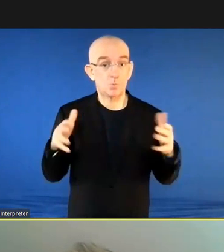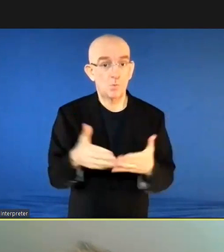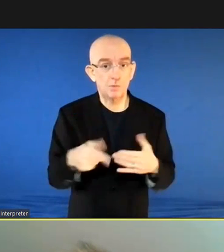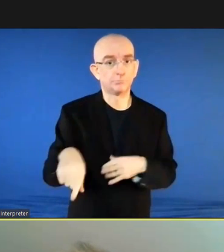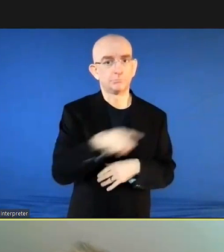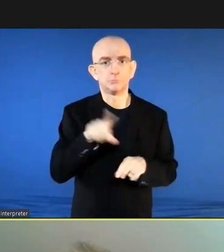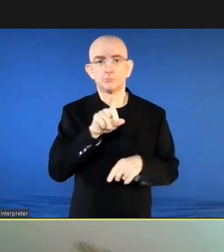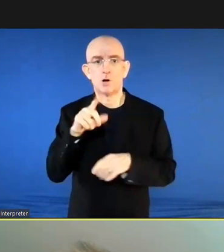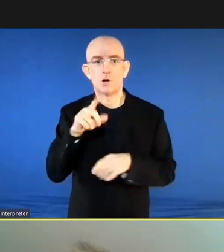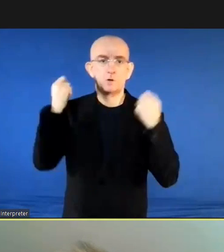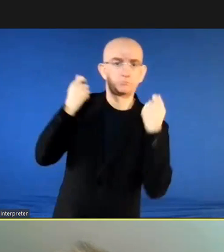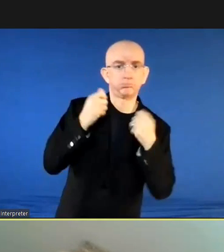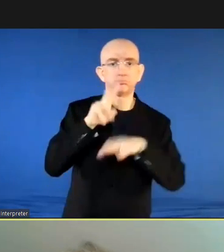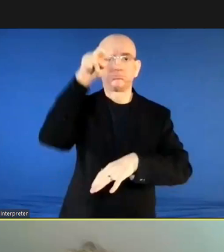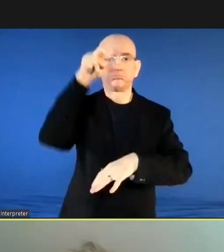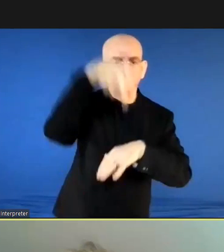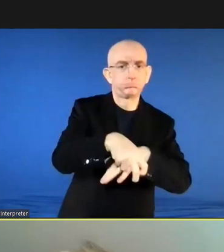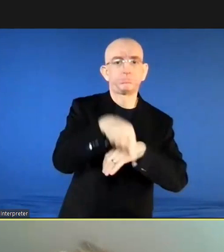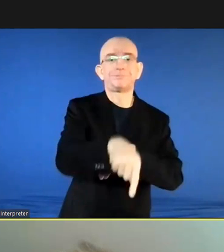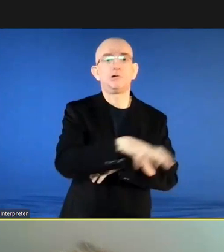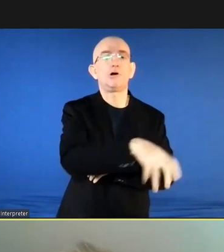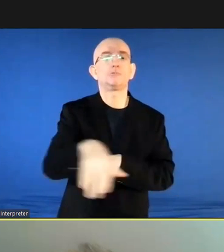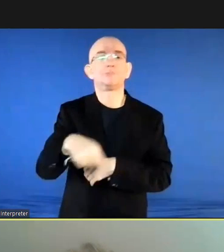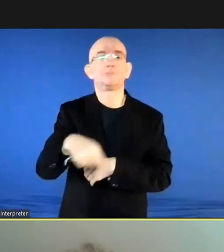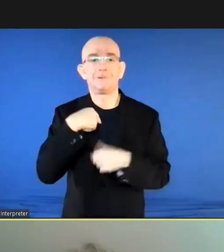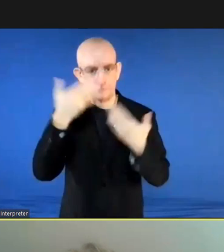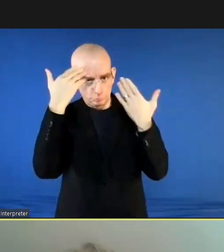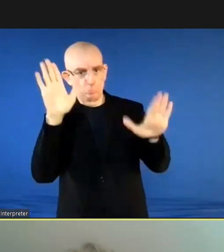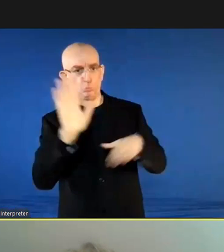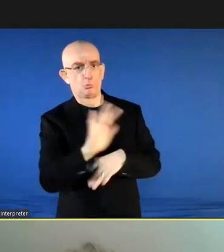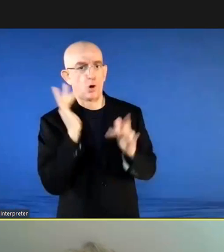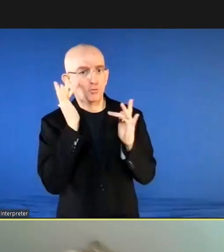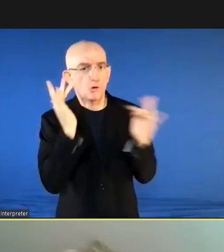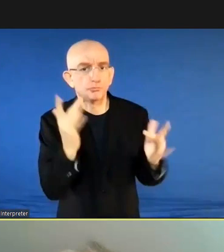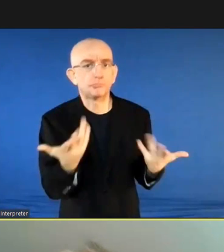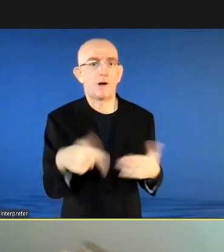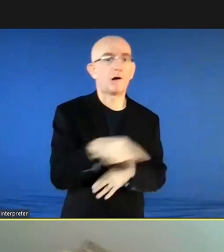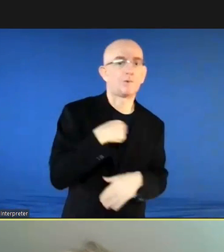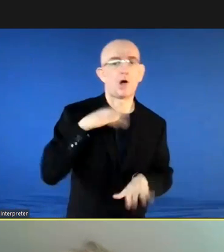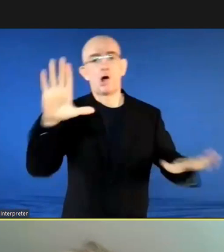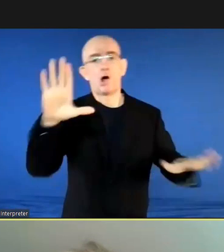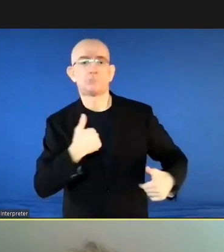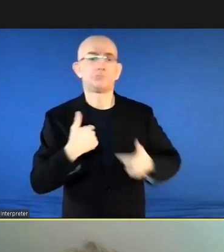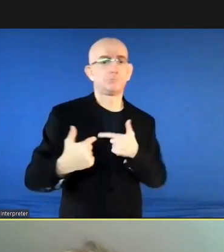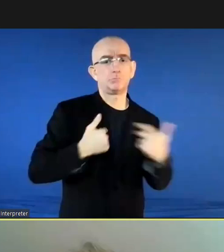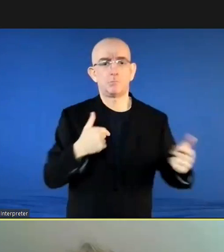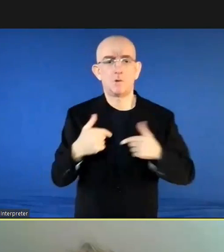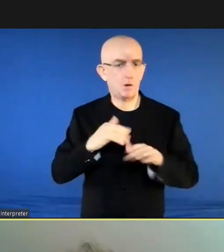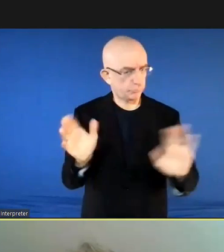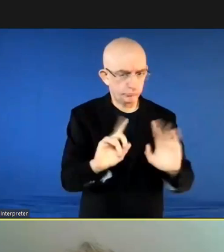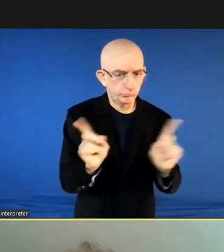programs. Instead, we have a model built entirely on partnerships. We know that the most